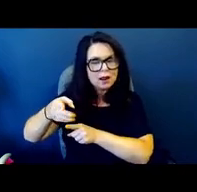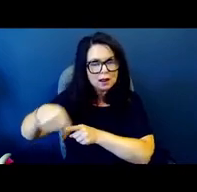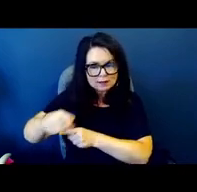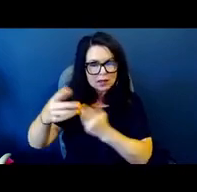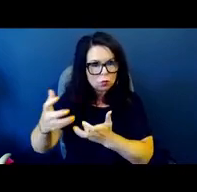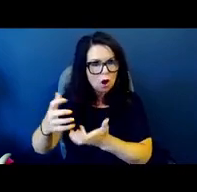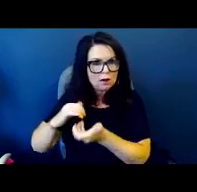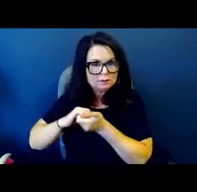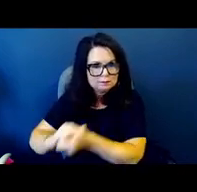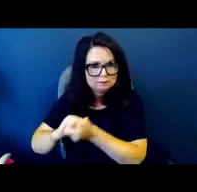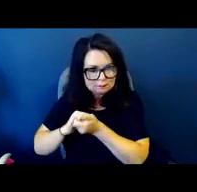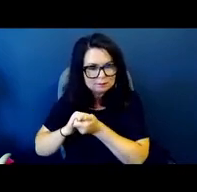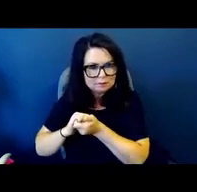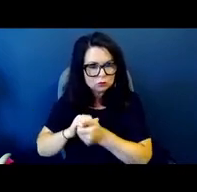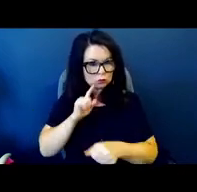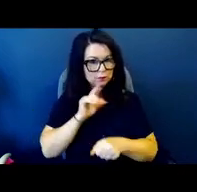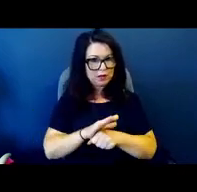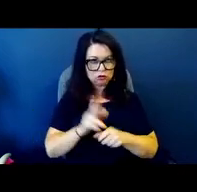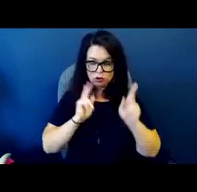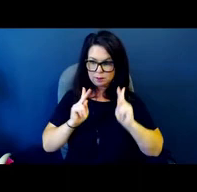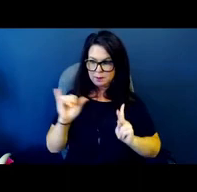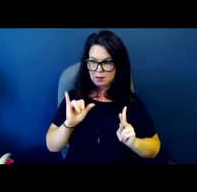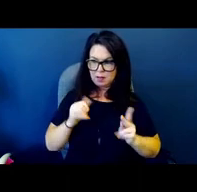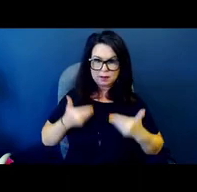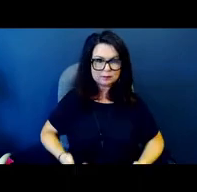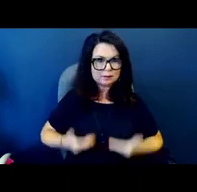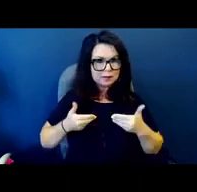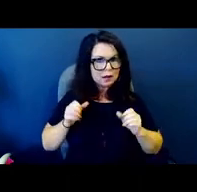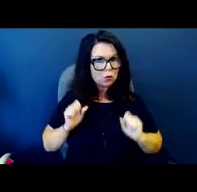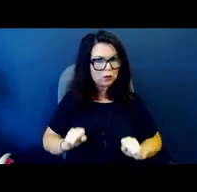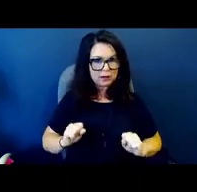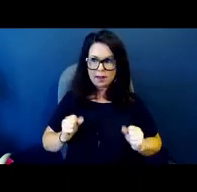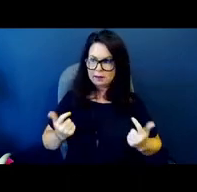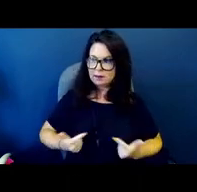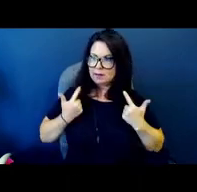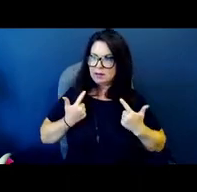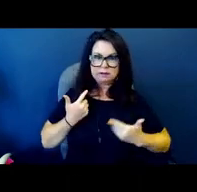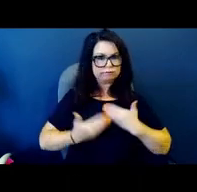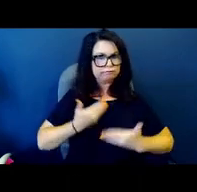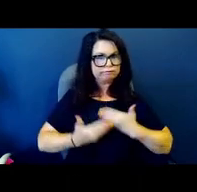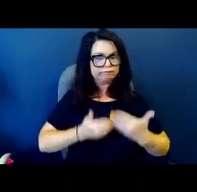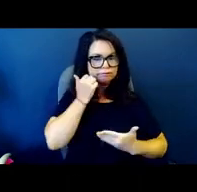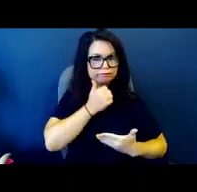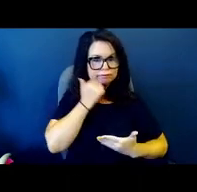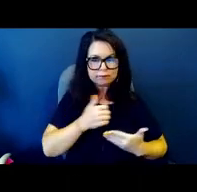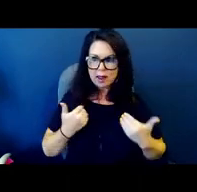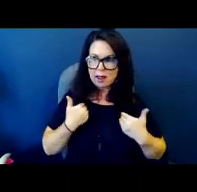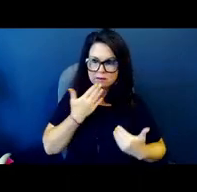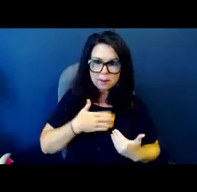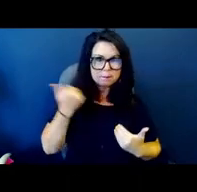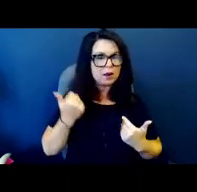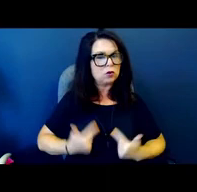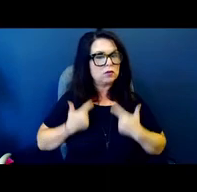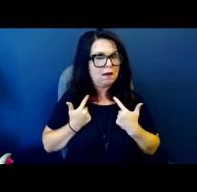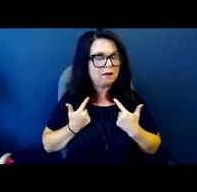life, need to be recognized and need to have the ability to live a better quality of life